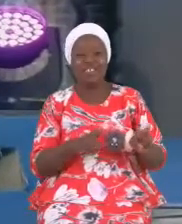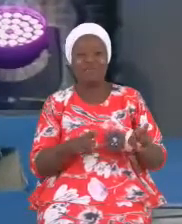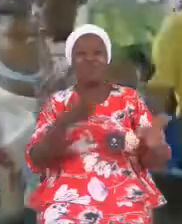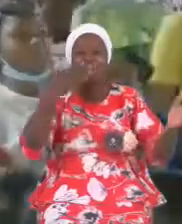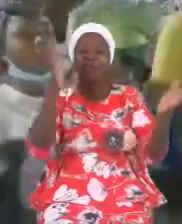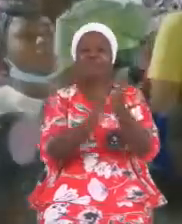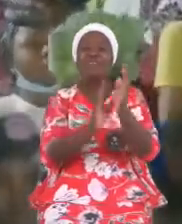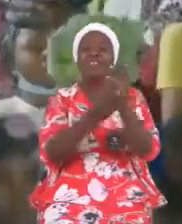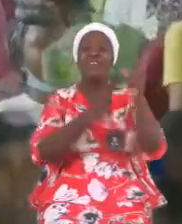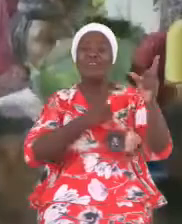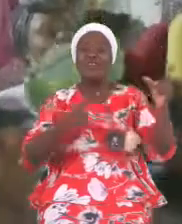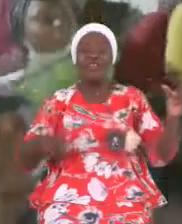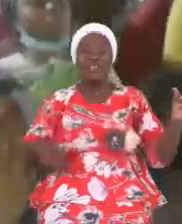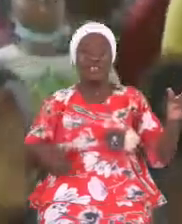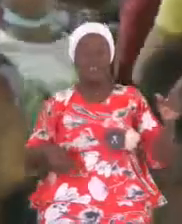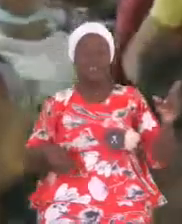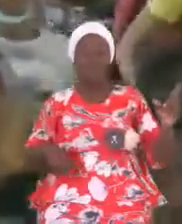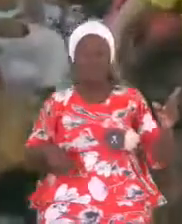Praise the Lord.